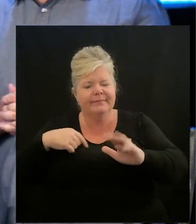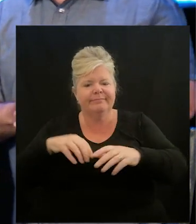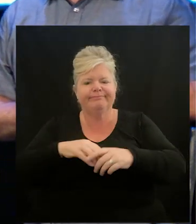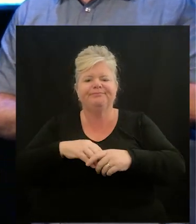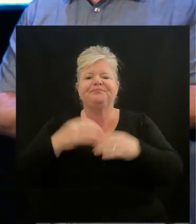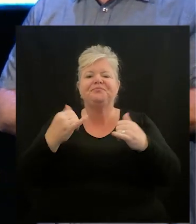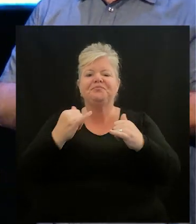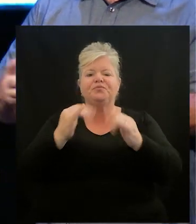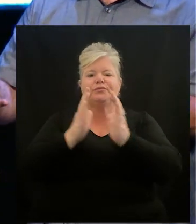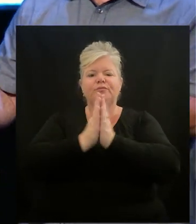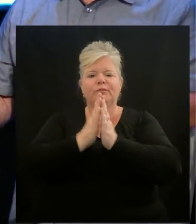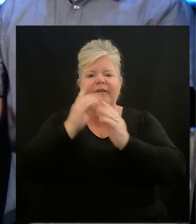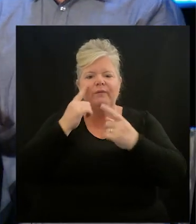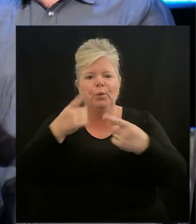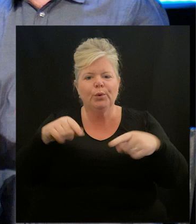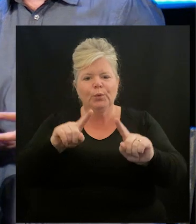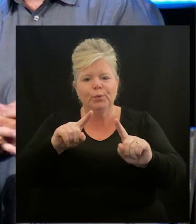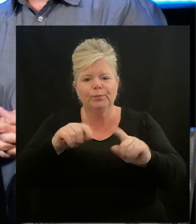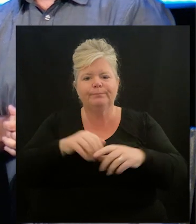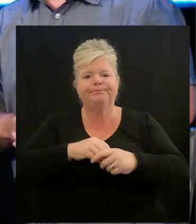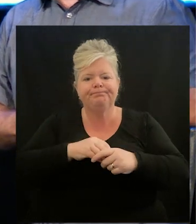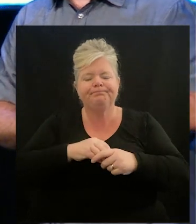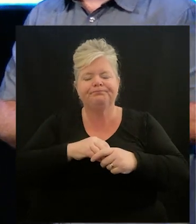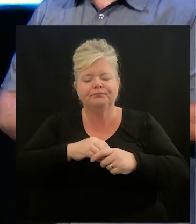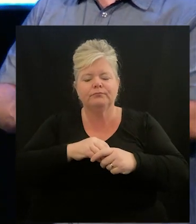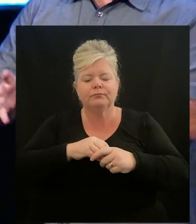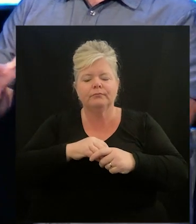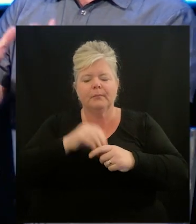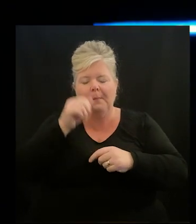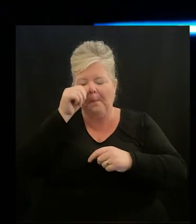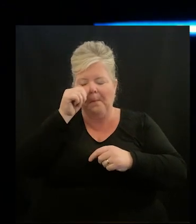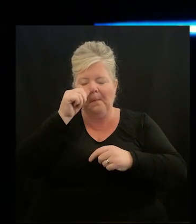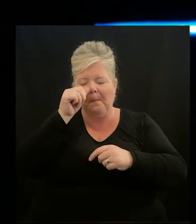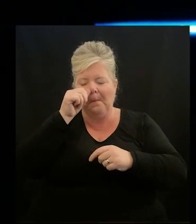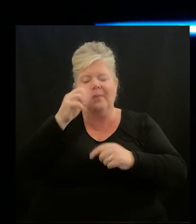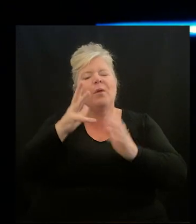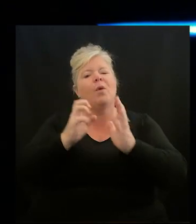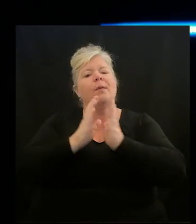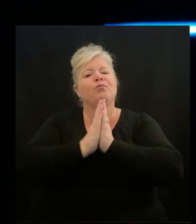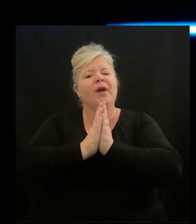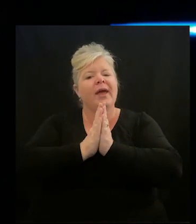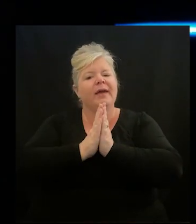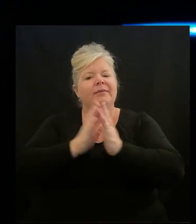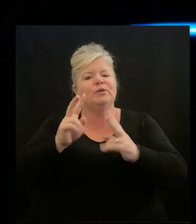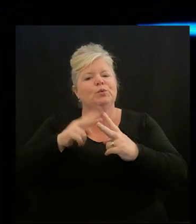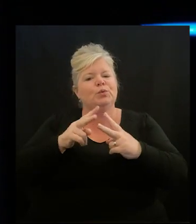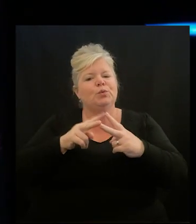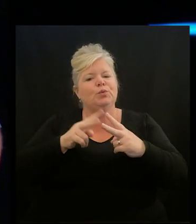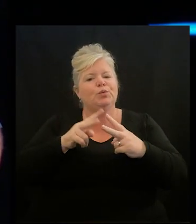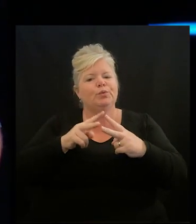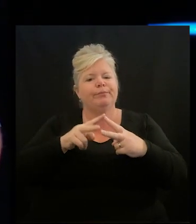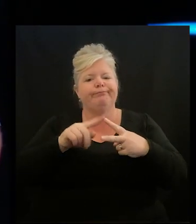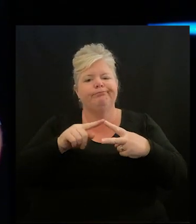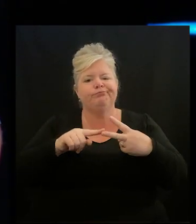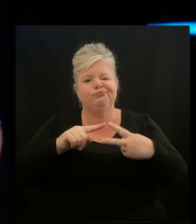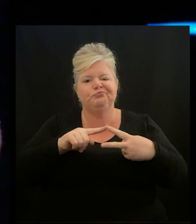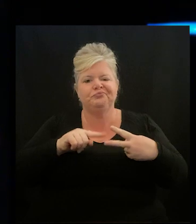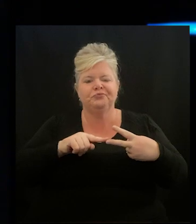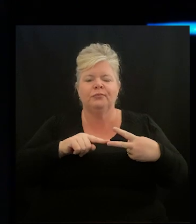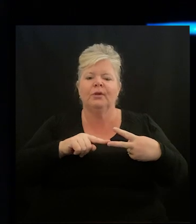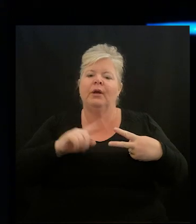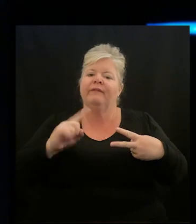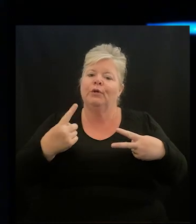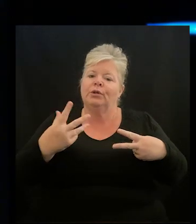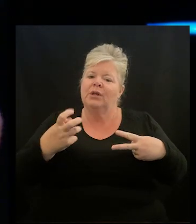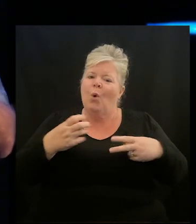you as we conclude this time in the Word together today. And I want to pray for you in two specific ways.